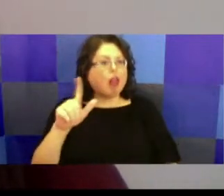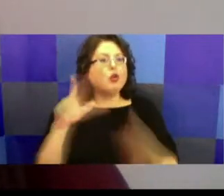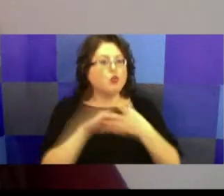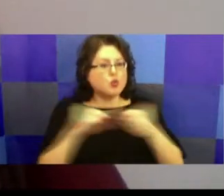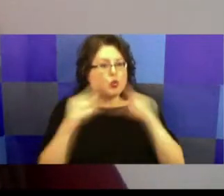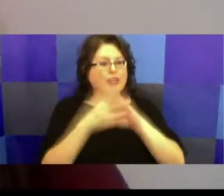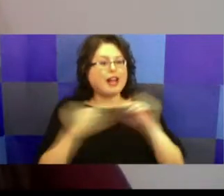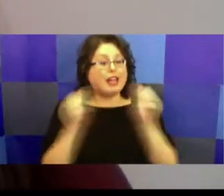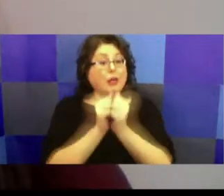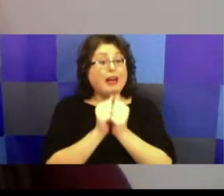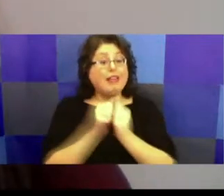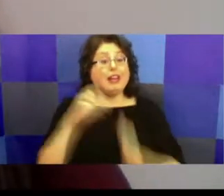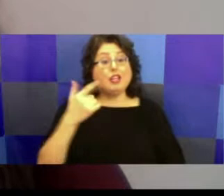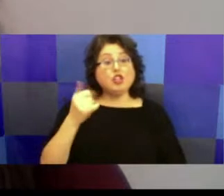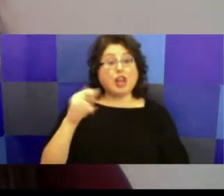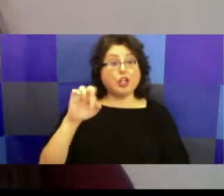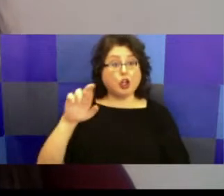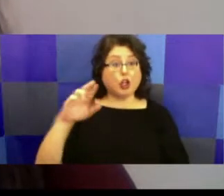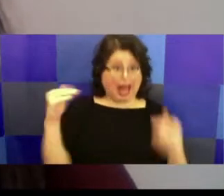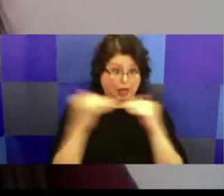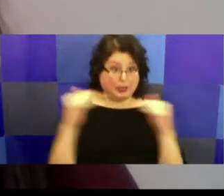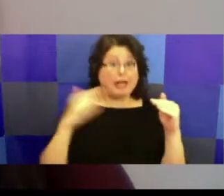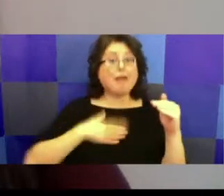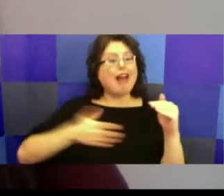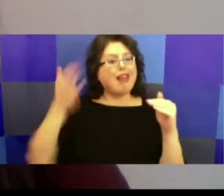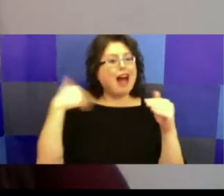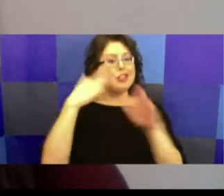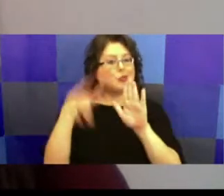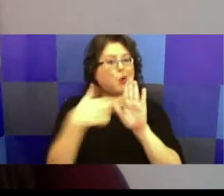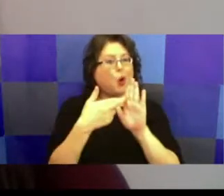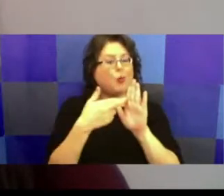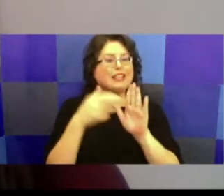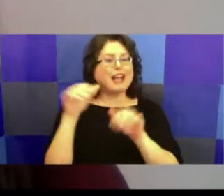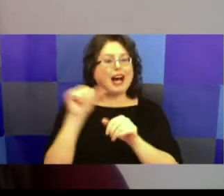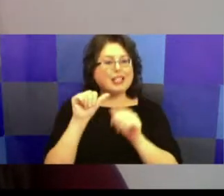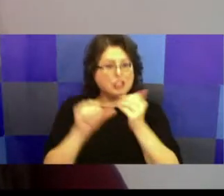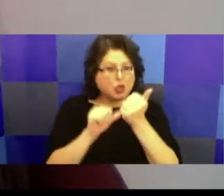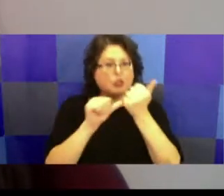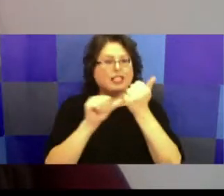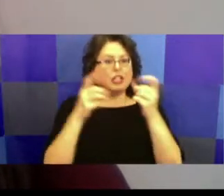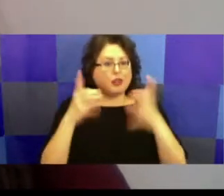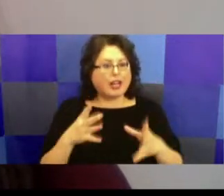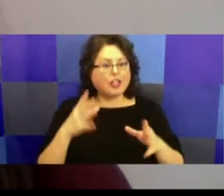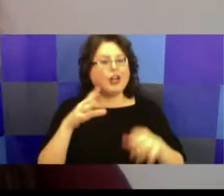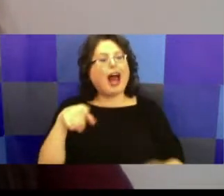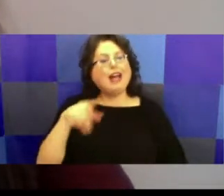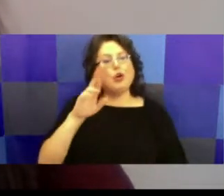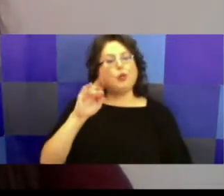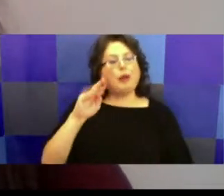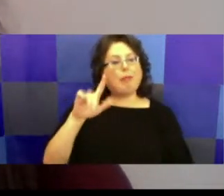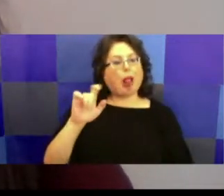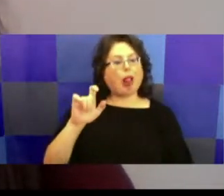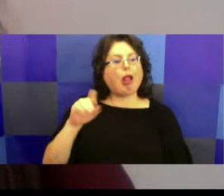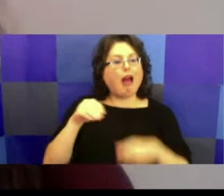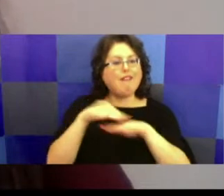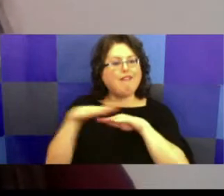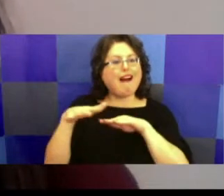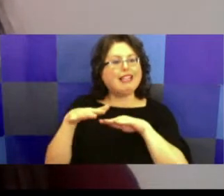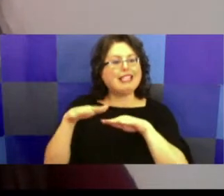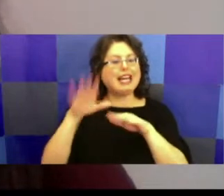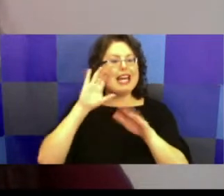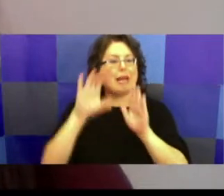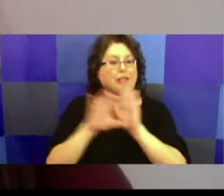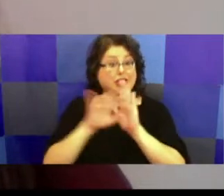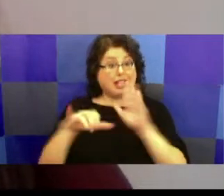My last role was as associate director at a nonprofit called Ripple Effect Images, which is a collective of activists